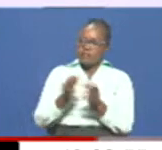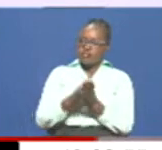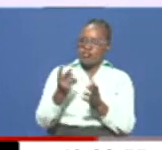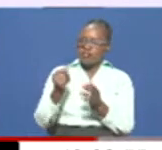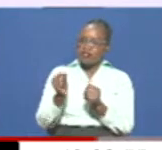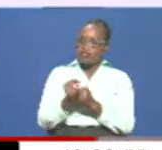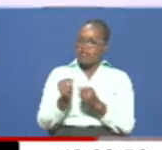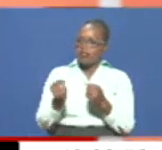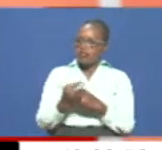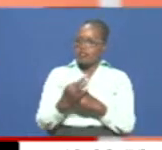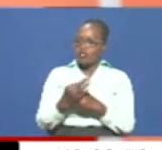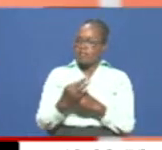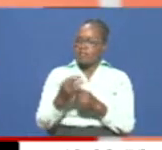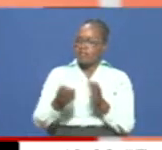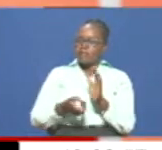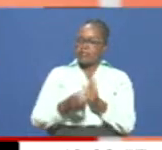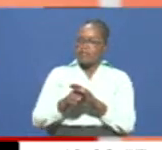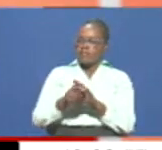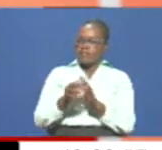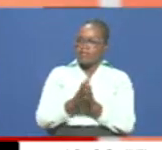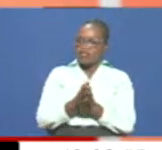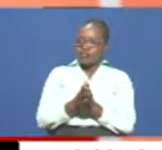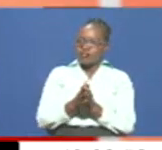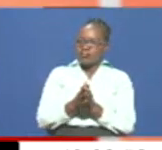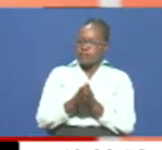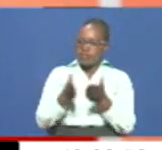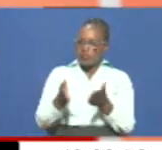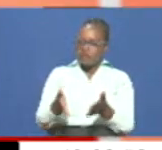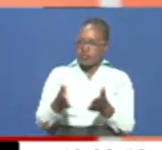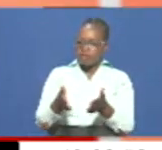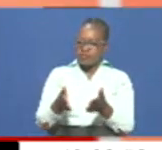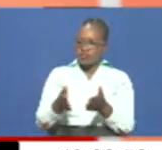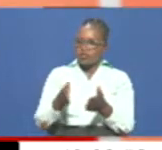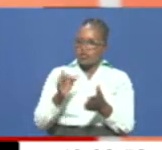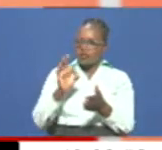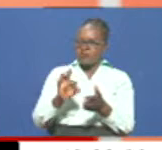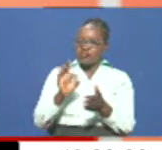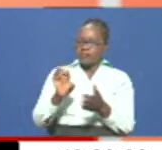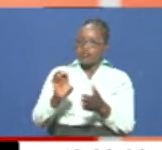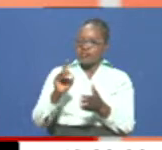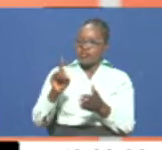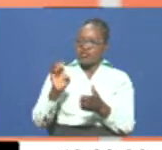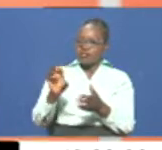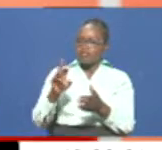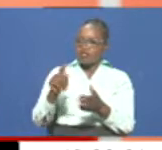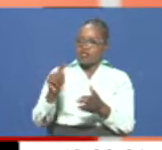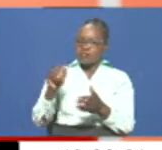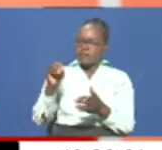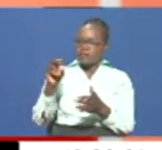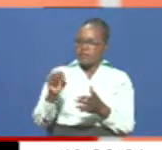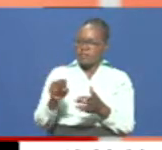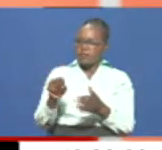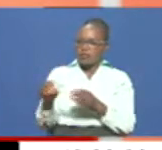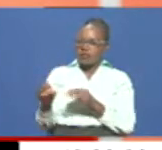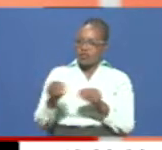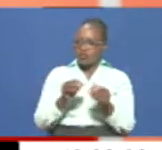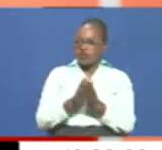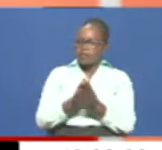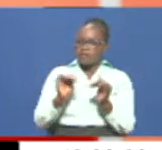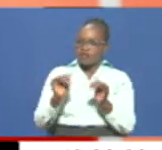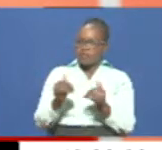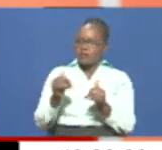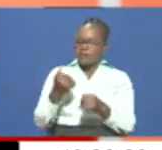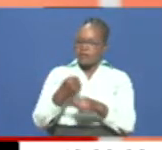it required the existing Sports Federation then to transit, mm-hmm. To transit under the new act.